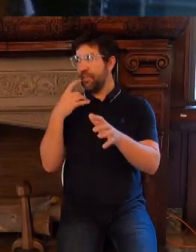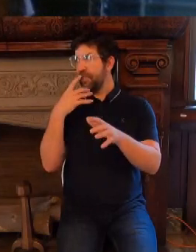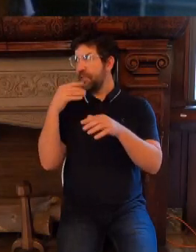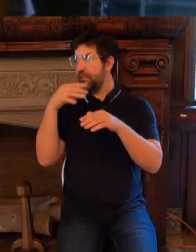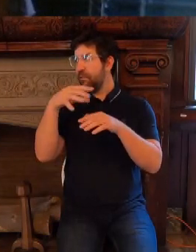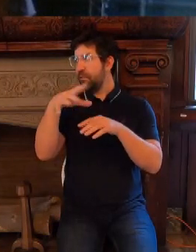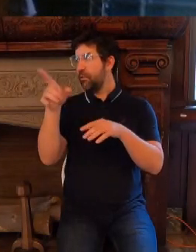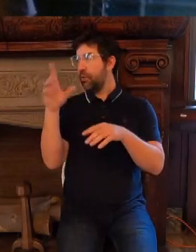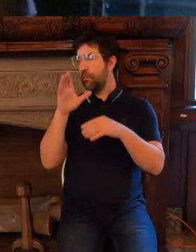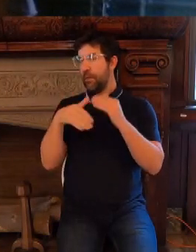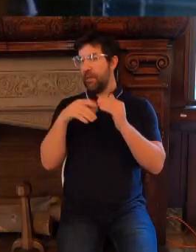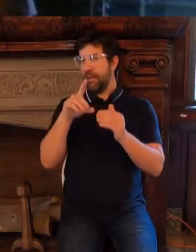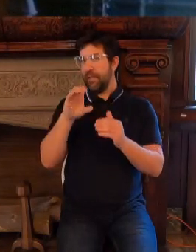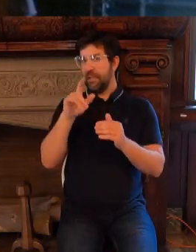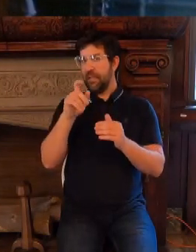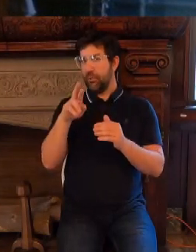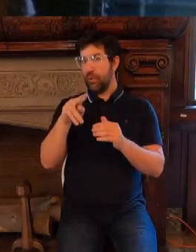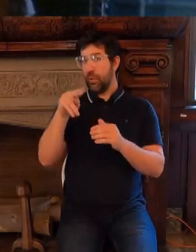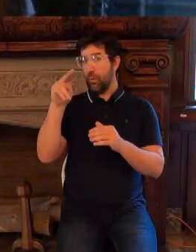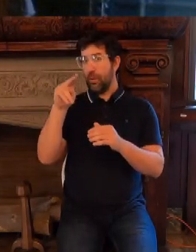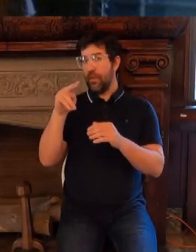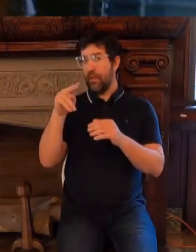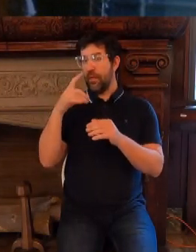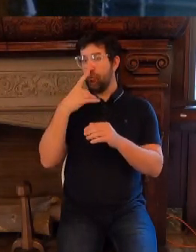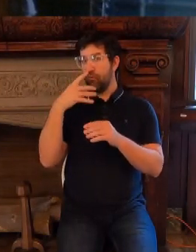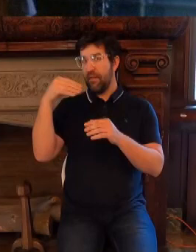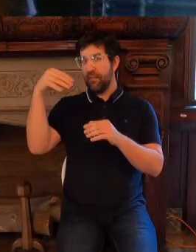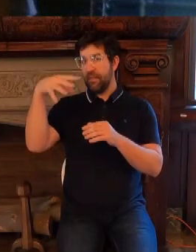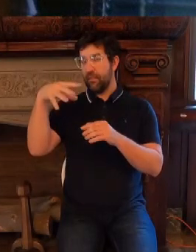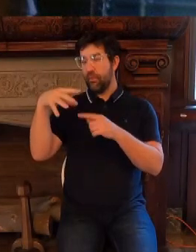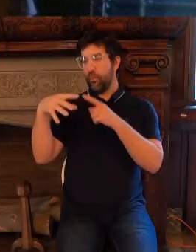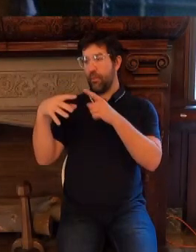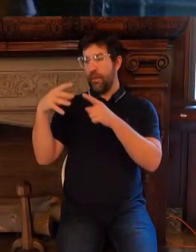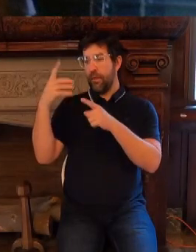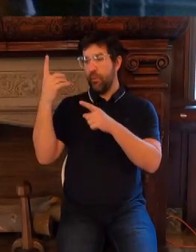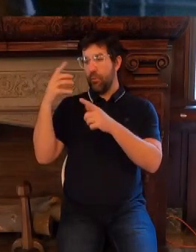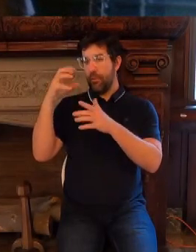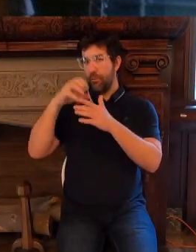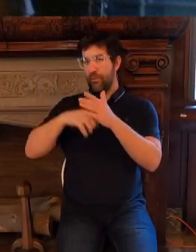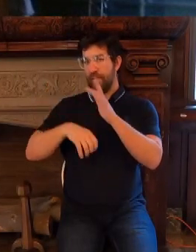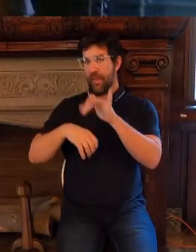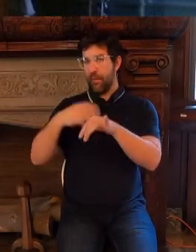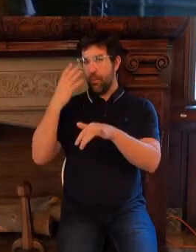You're referring to the Cedar and North traffic signal? So the rationale is that